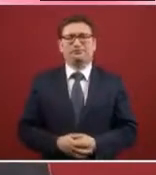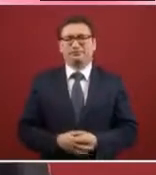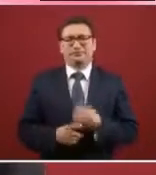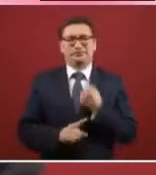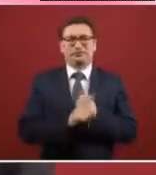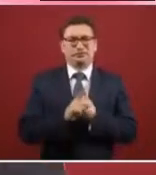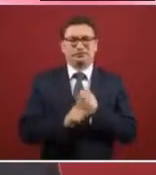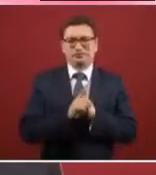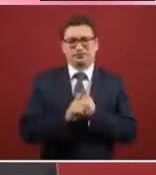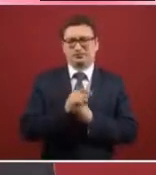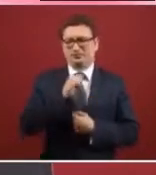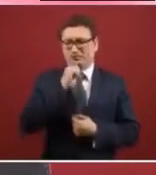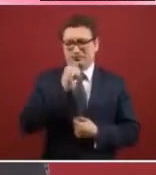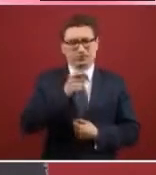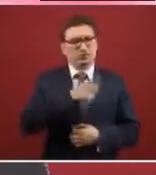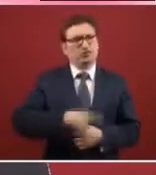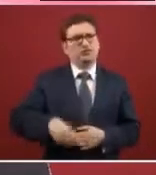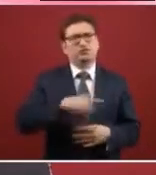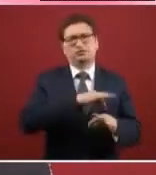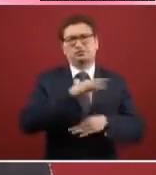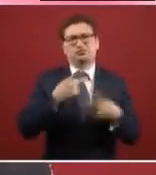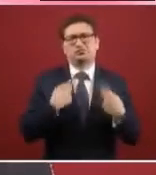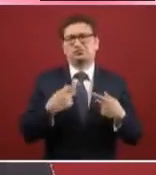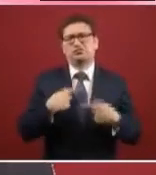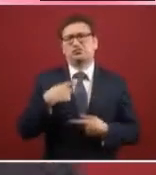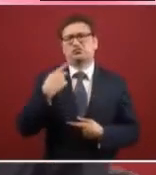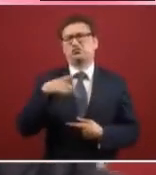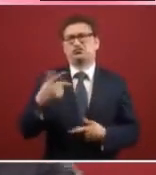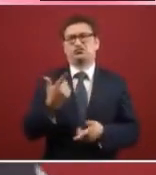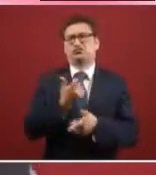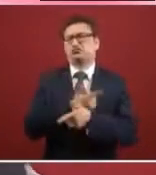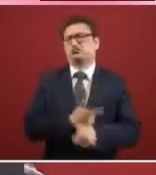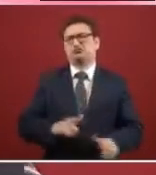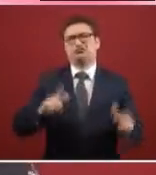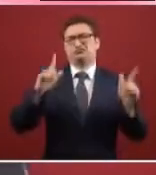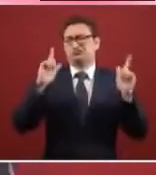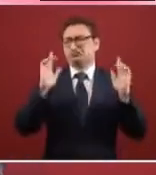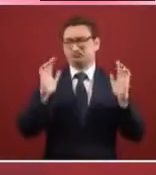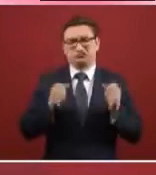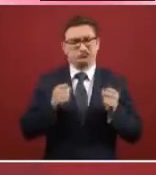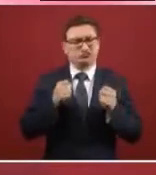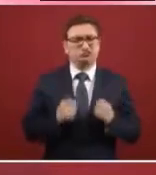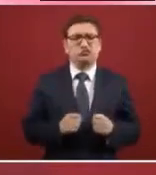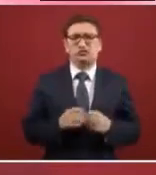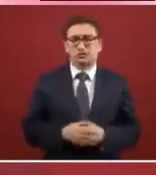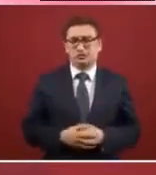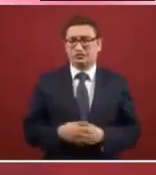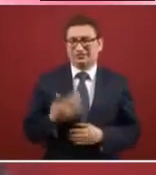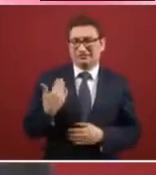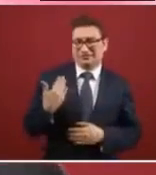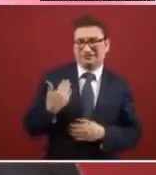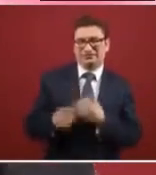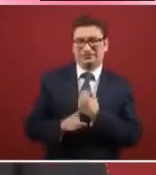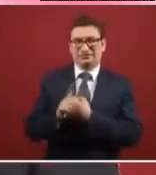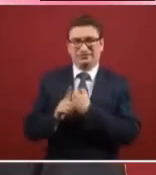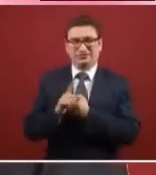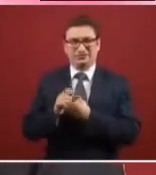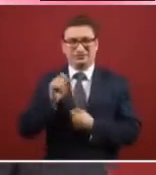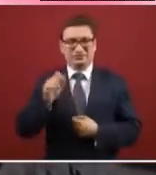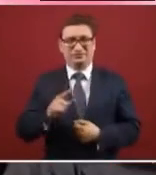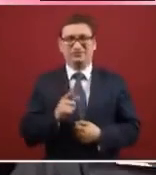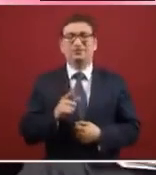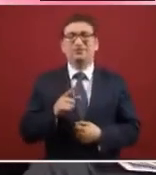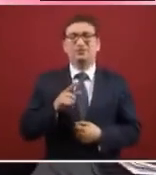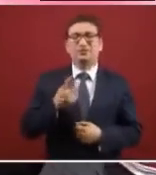problema, se There garantiza las libertades. Problems, guaranteed liberties. Este problema que se presentó con la Policía Federal.